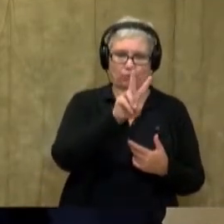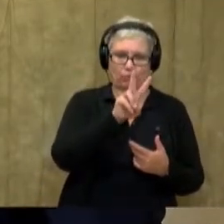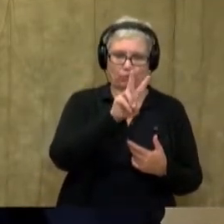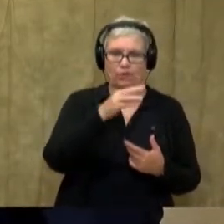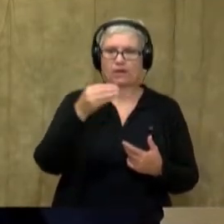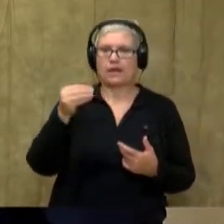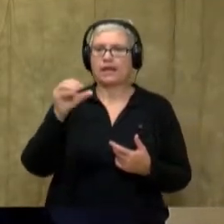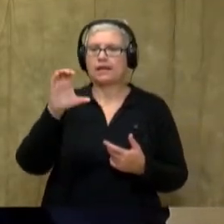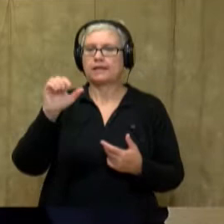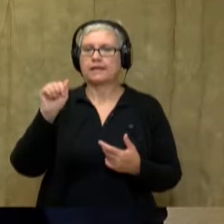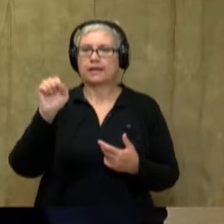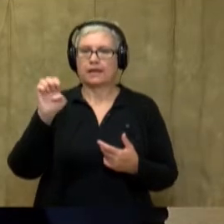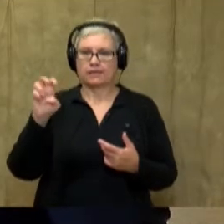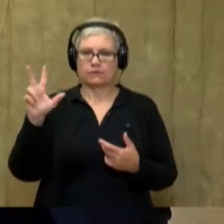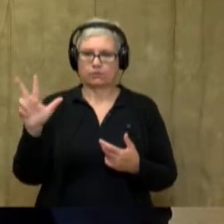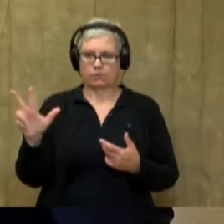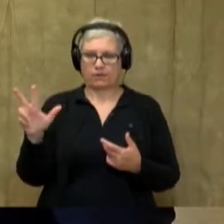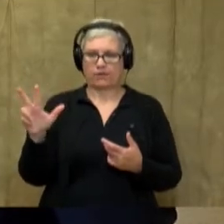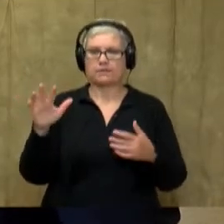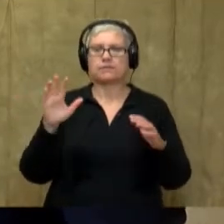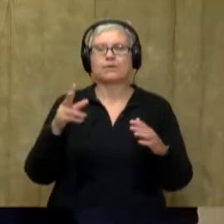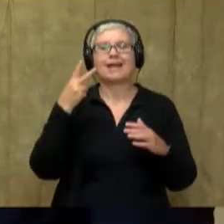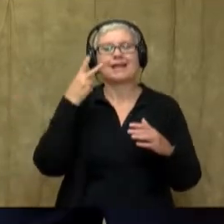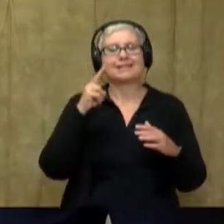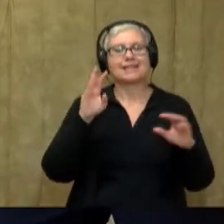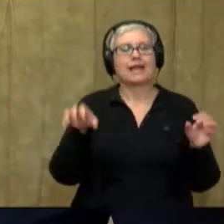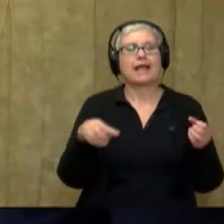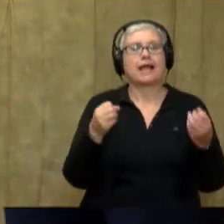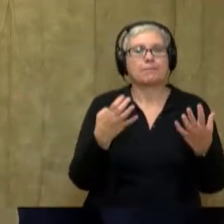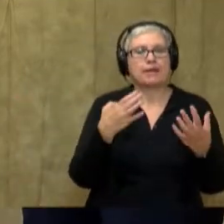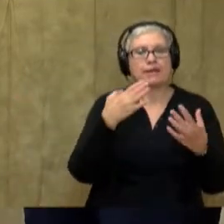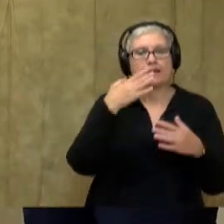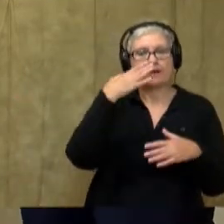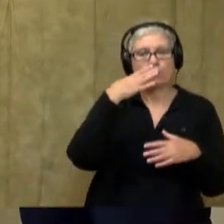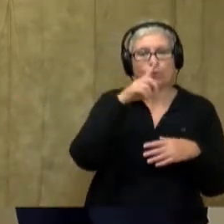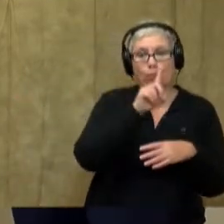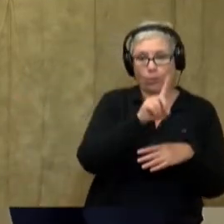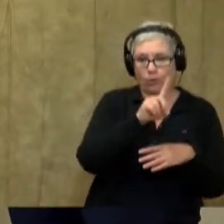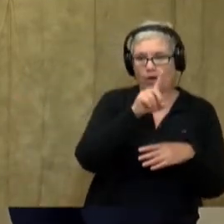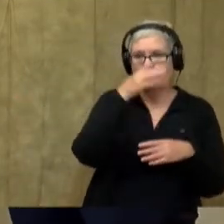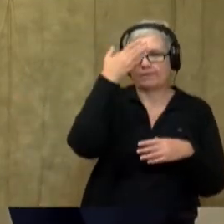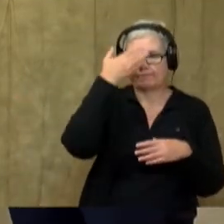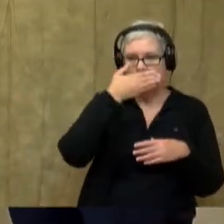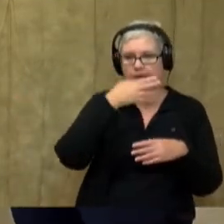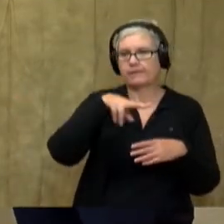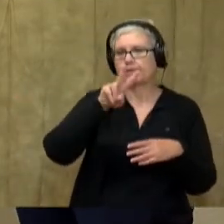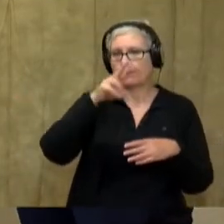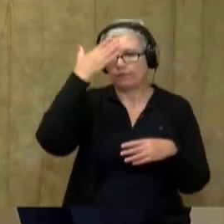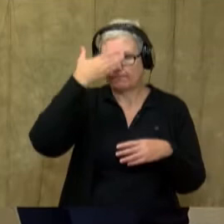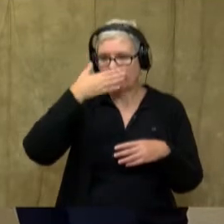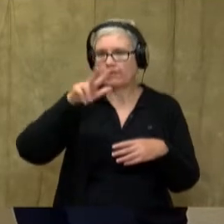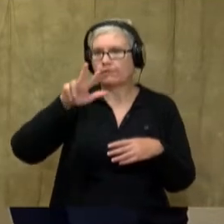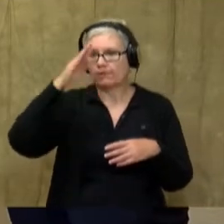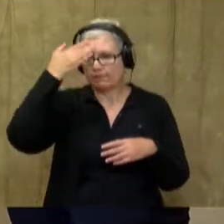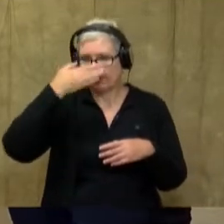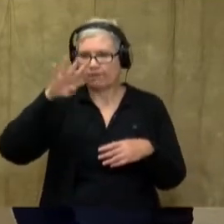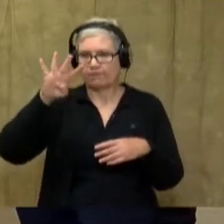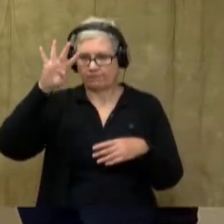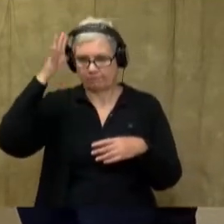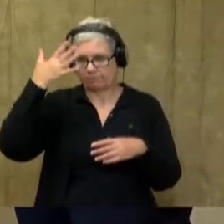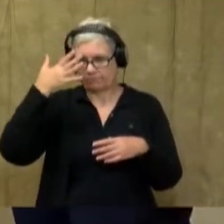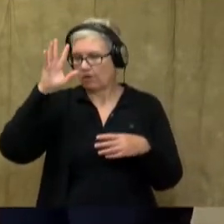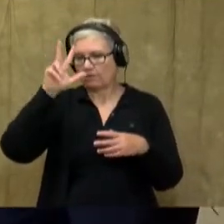cubes have 3 faces painted, 2 faces painted, 1 face painted, and none, and then see if we can't use that